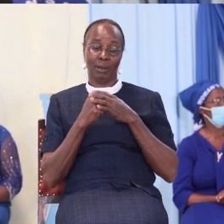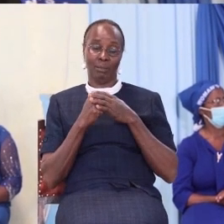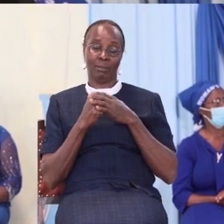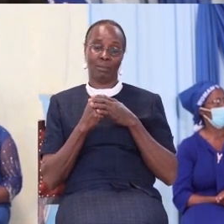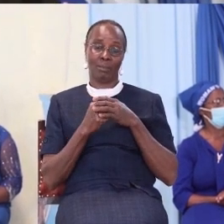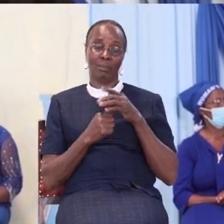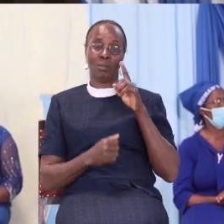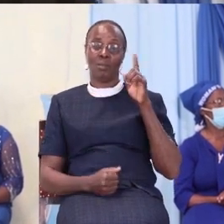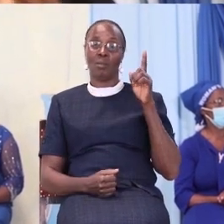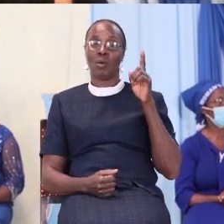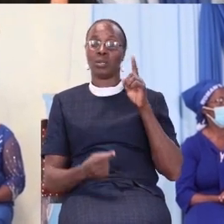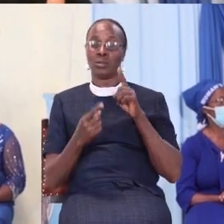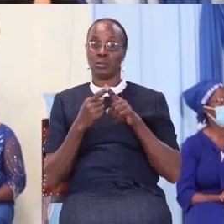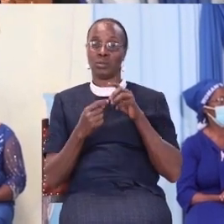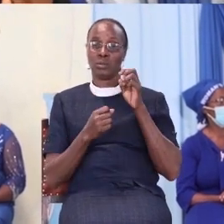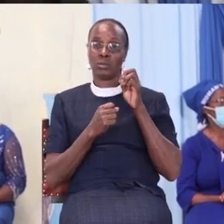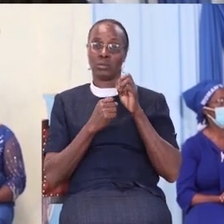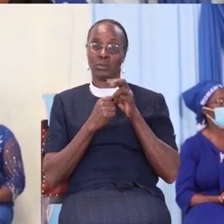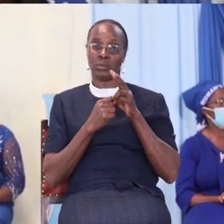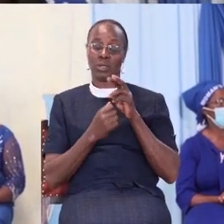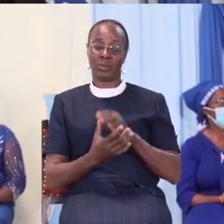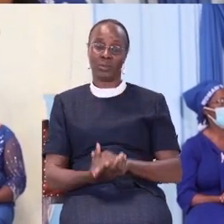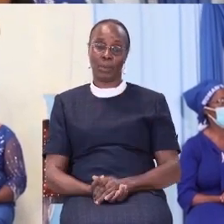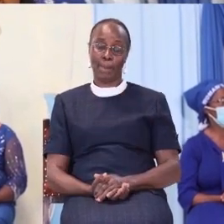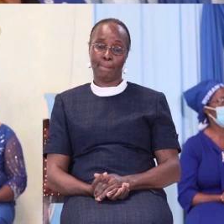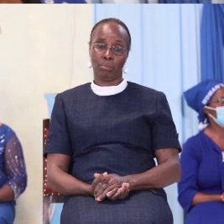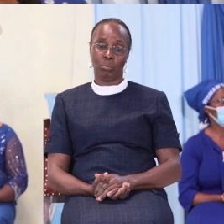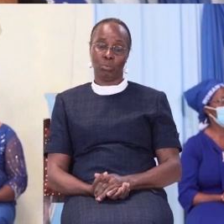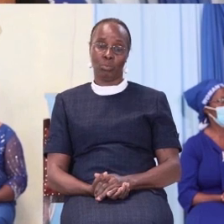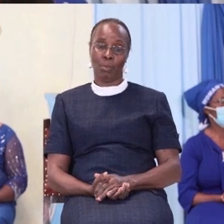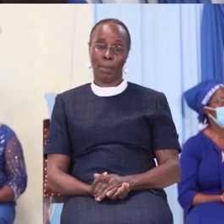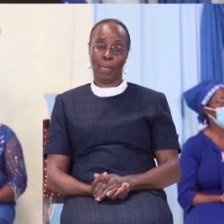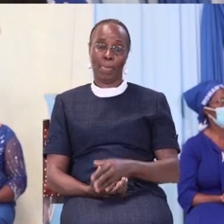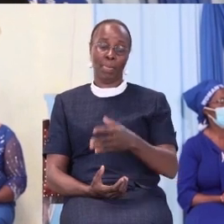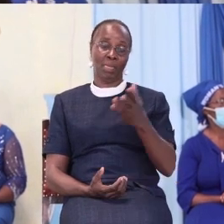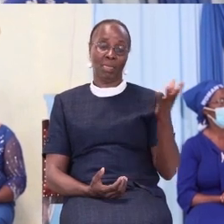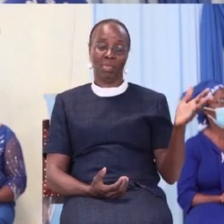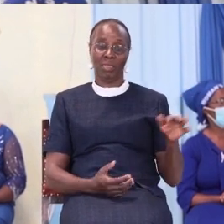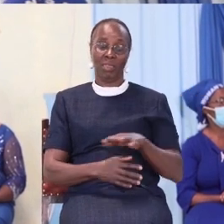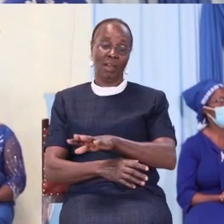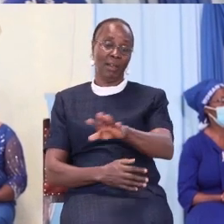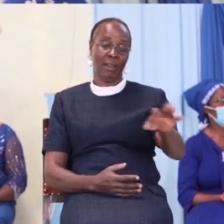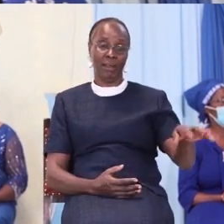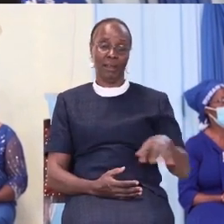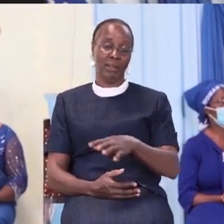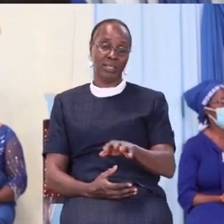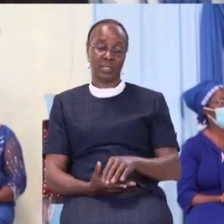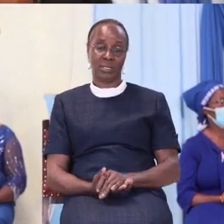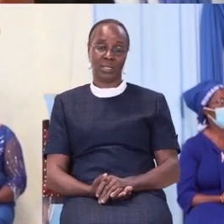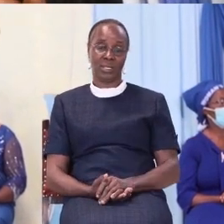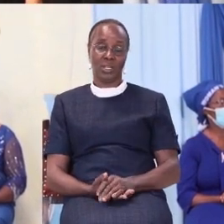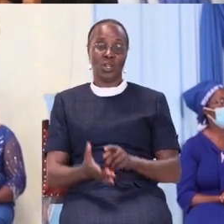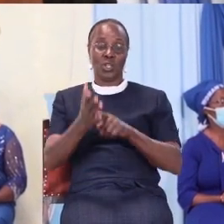know. And I want us to go through those areas as we reflect of God's love and